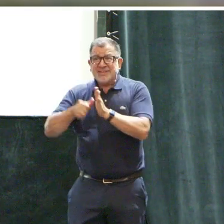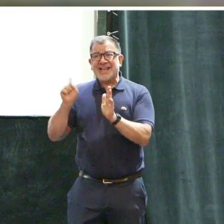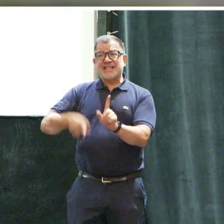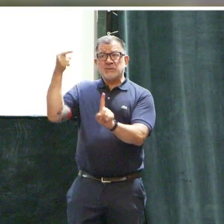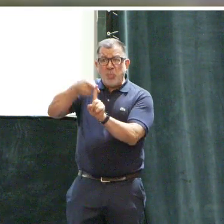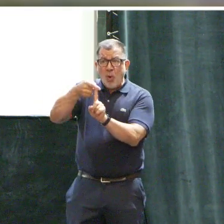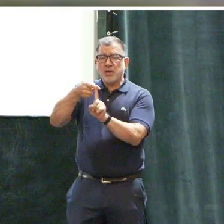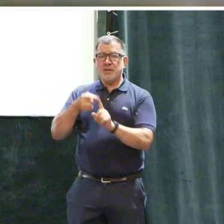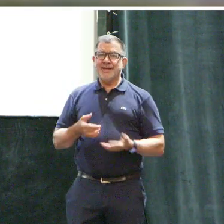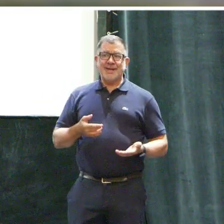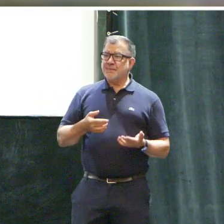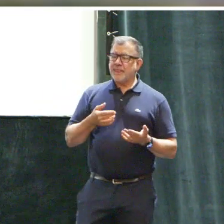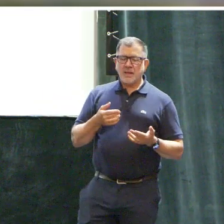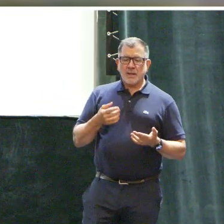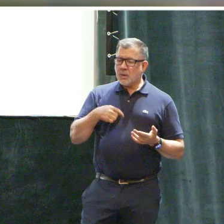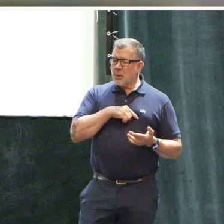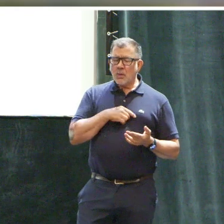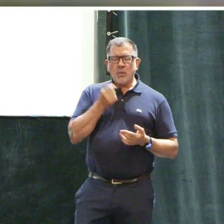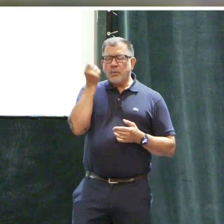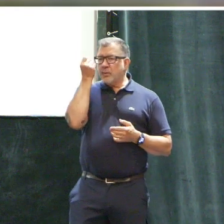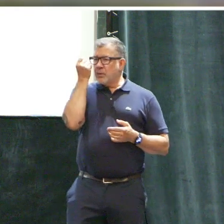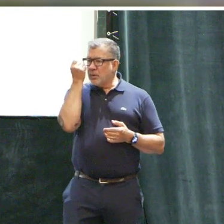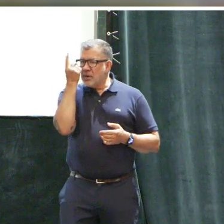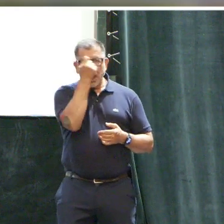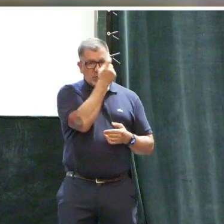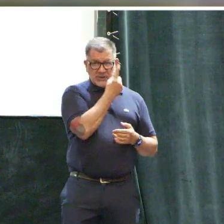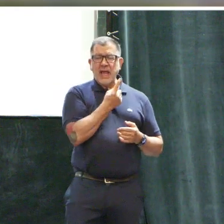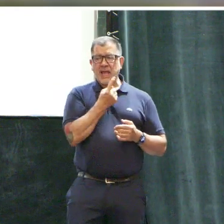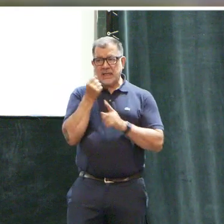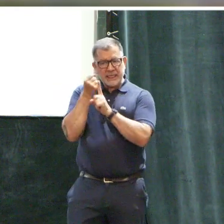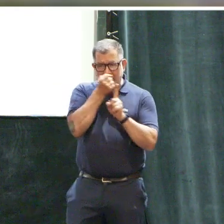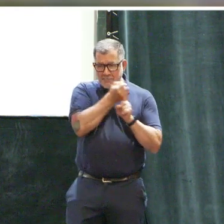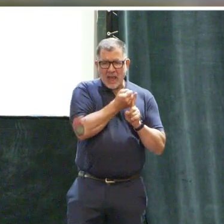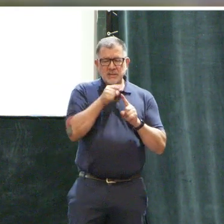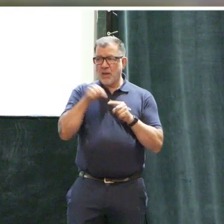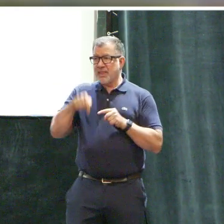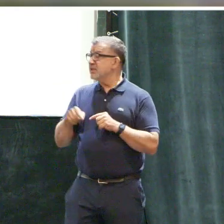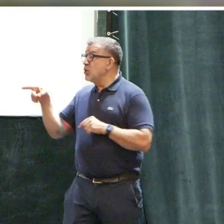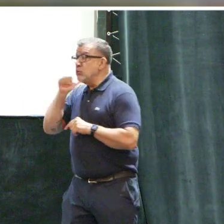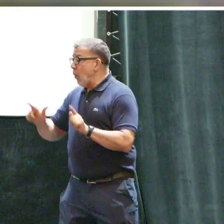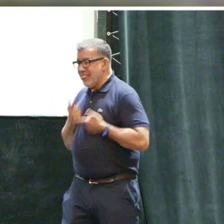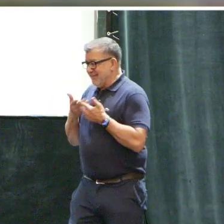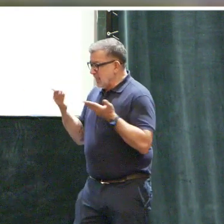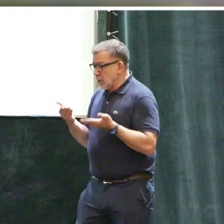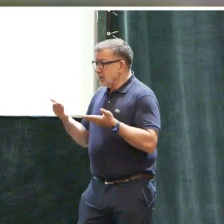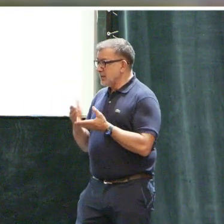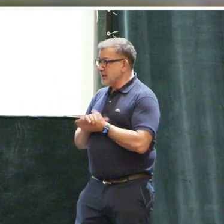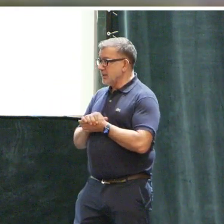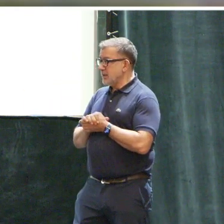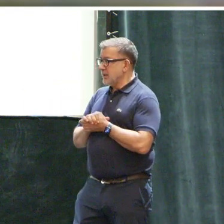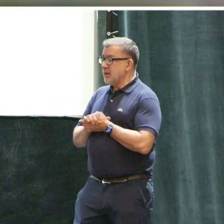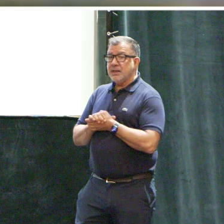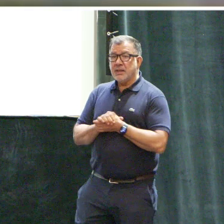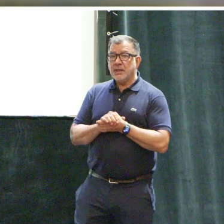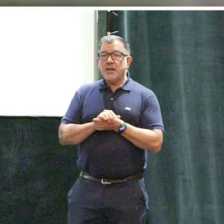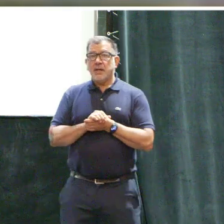I don't think anybody here is not. I mean, I think you heard from Lee, who's the landscape architect from the Scape team. I think we're all, well, just if I can finish my